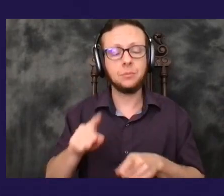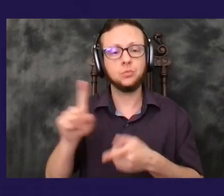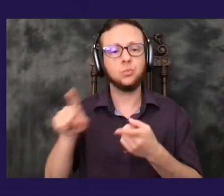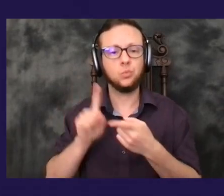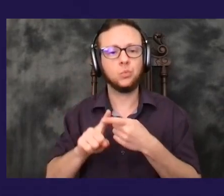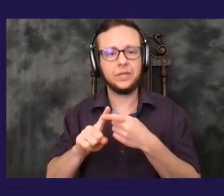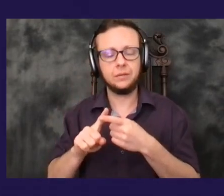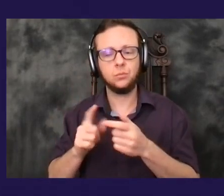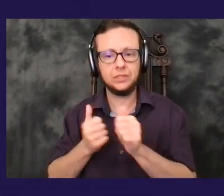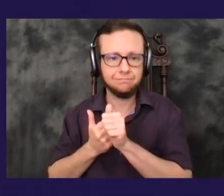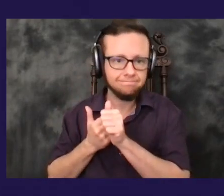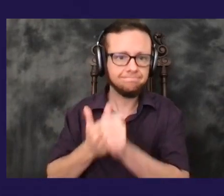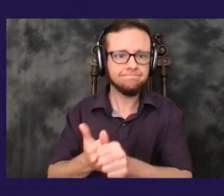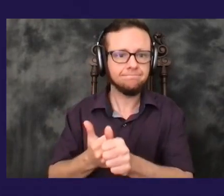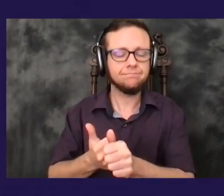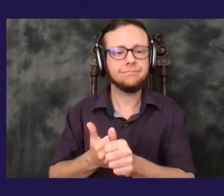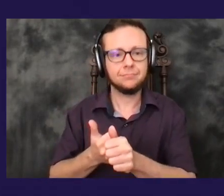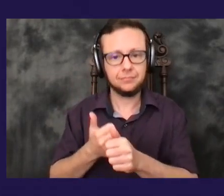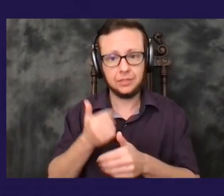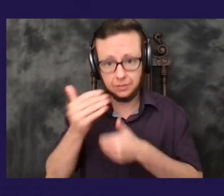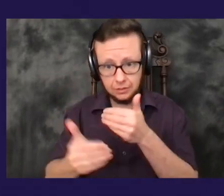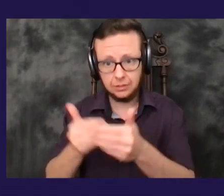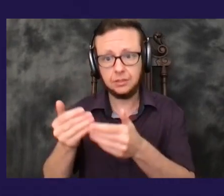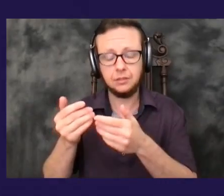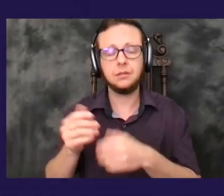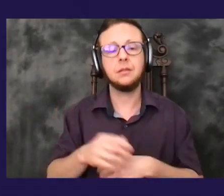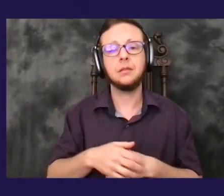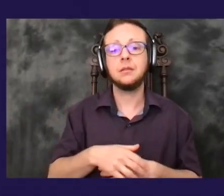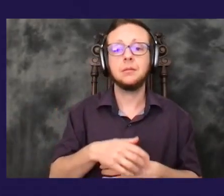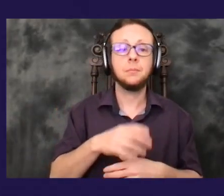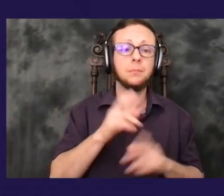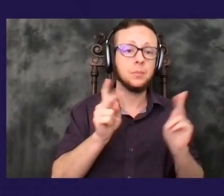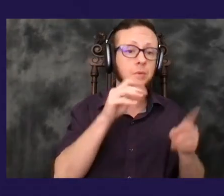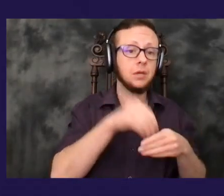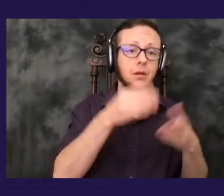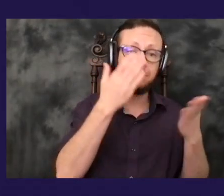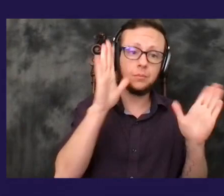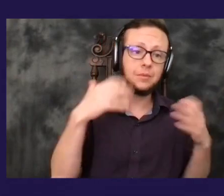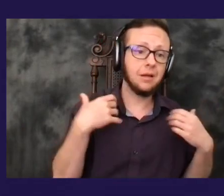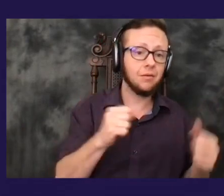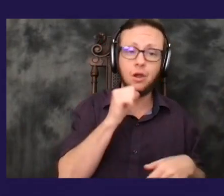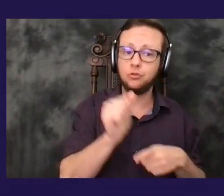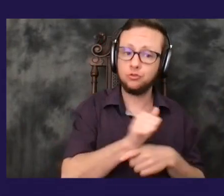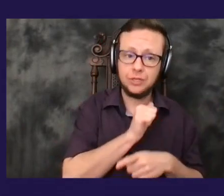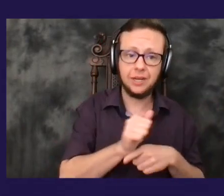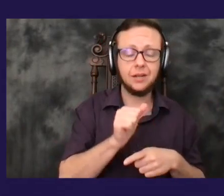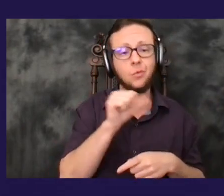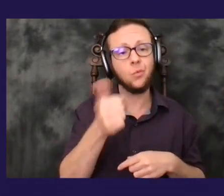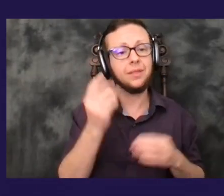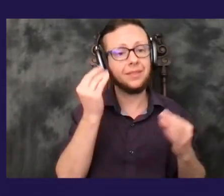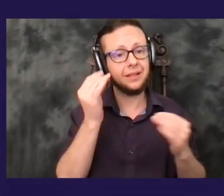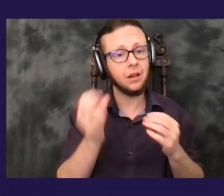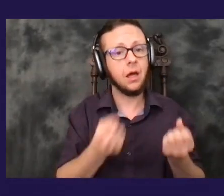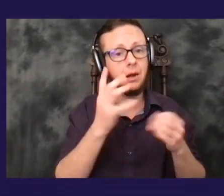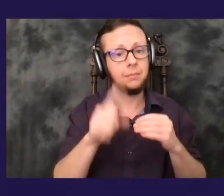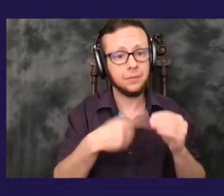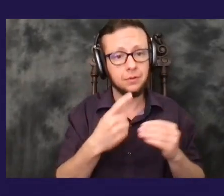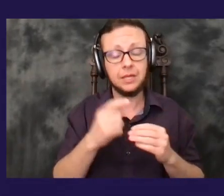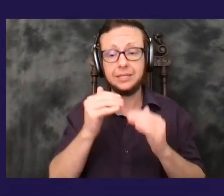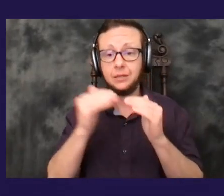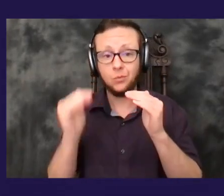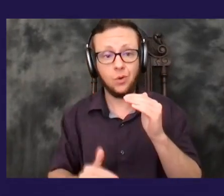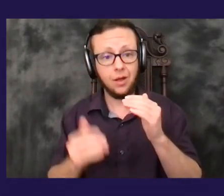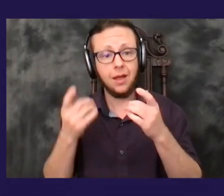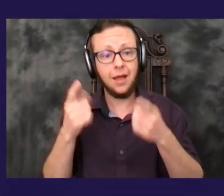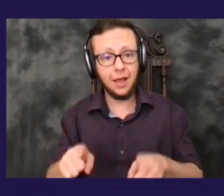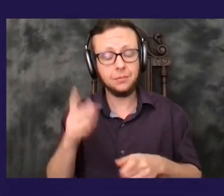a process people in public health are not trained in or think much about, and inequalities persist because we don't evaluate legal